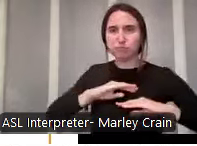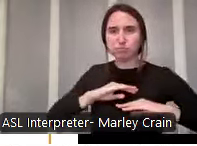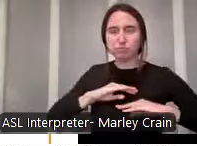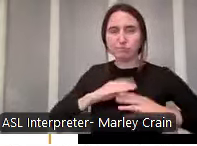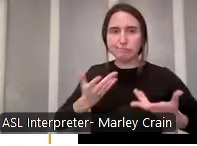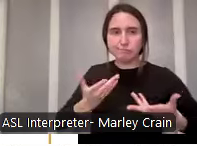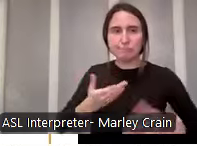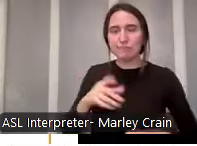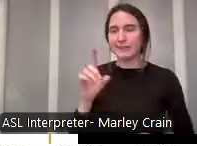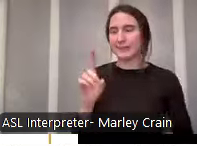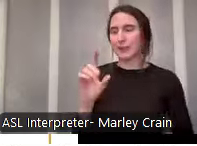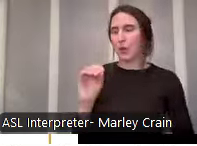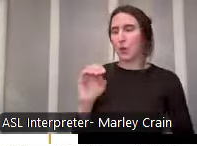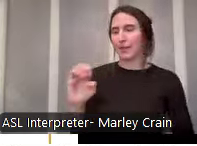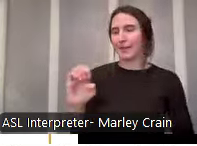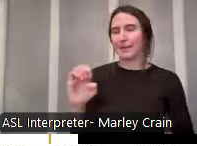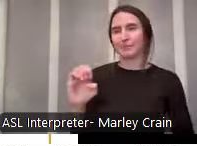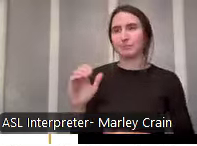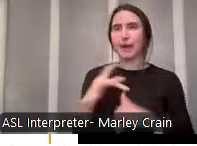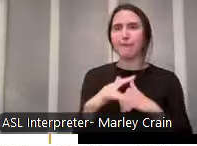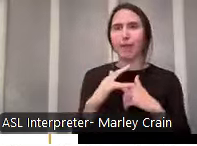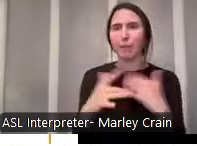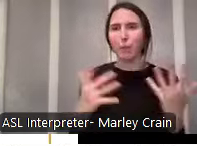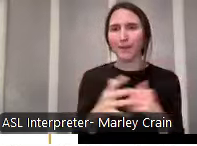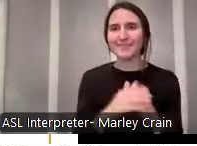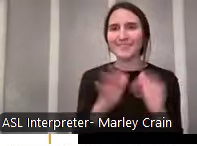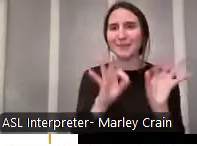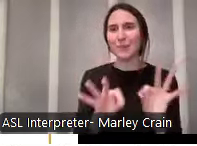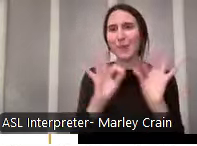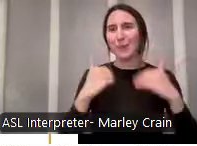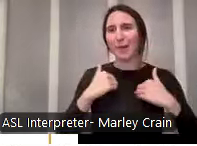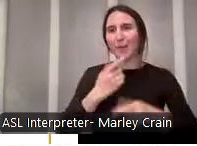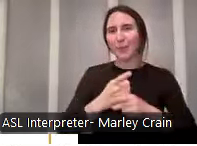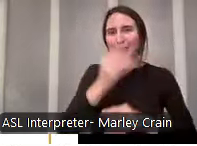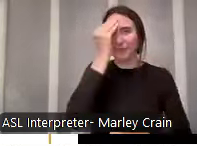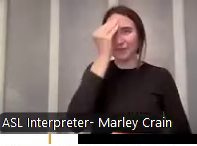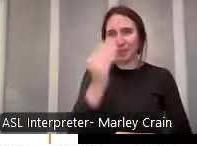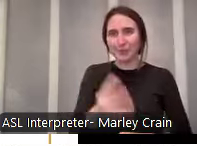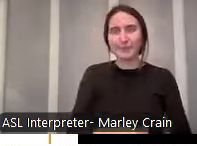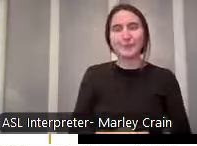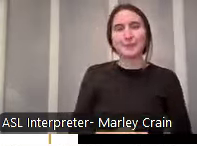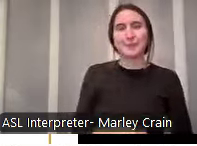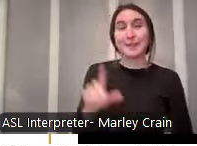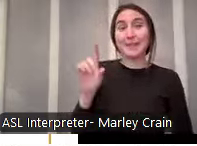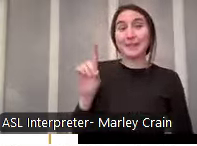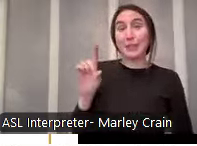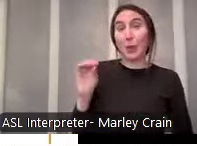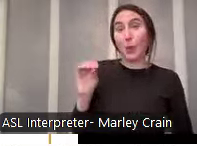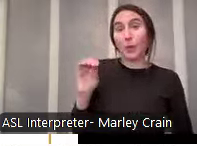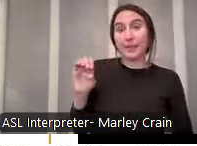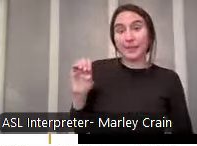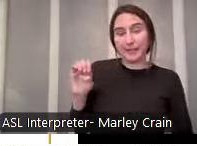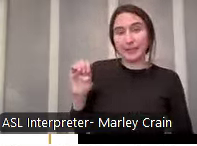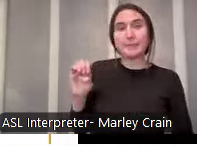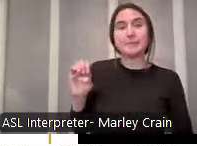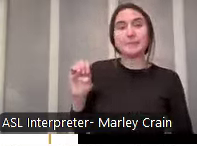educate yourself as much as possible about that. And I do think one area that the DOE has expanded a lot in